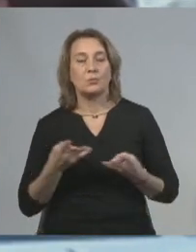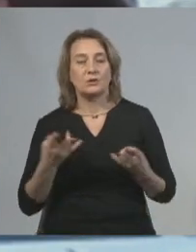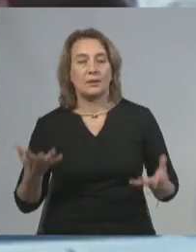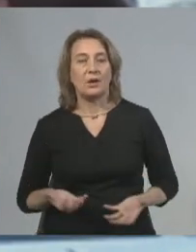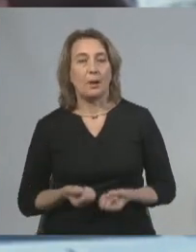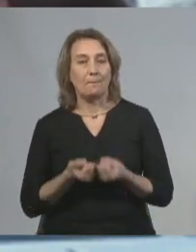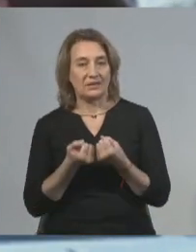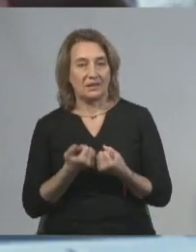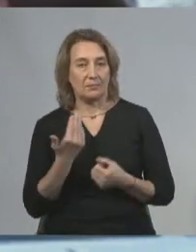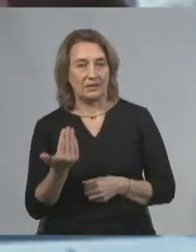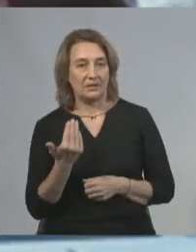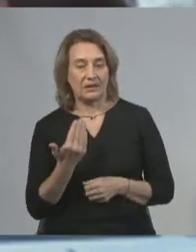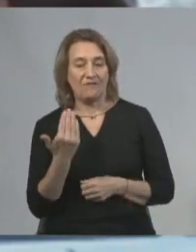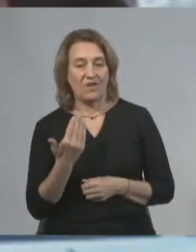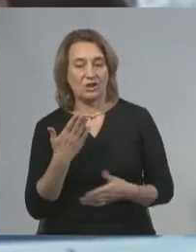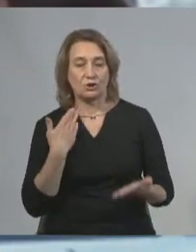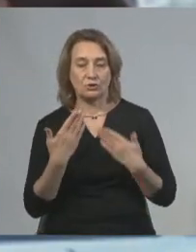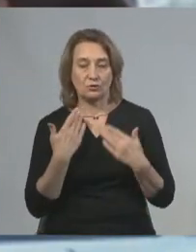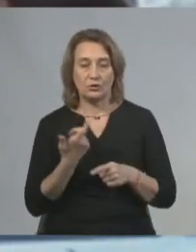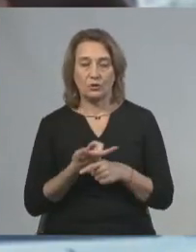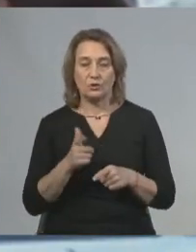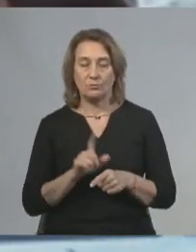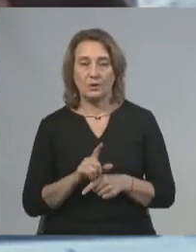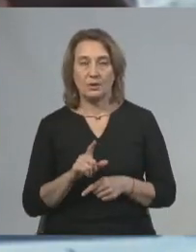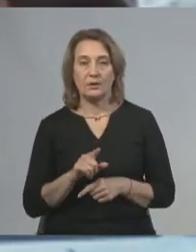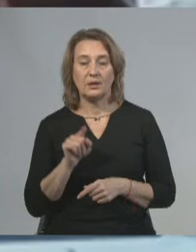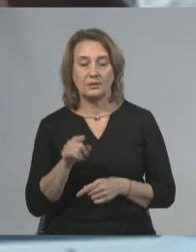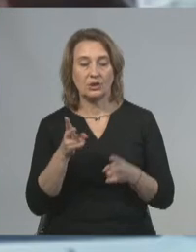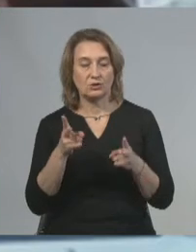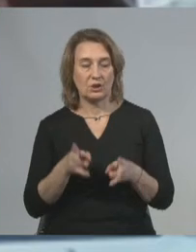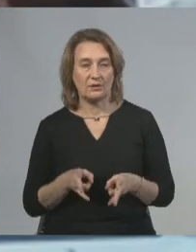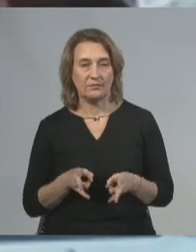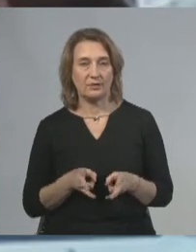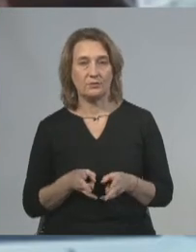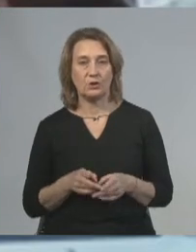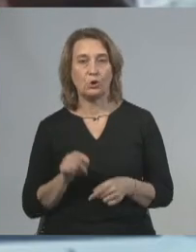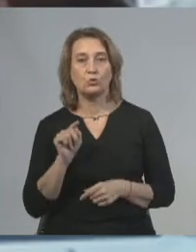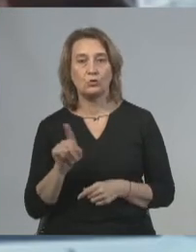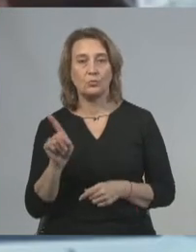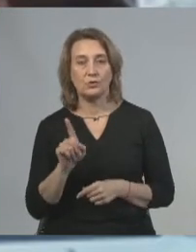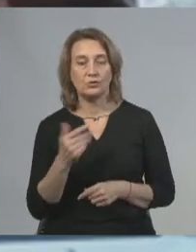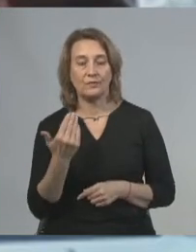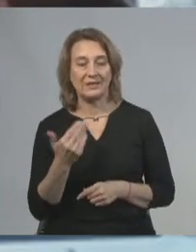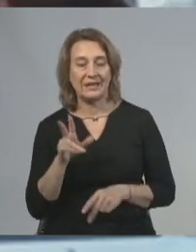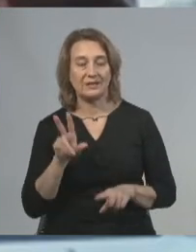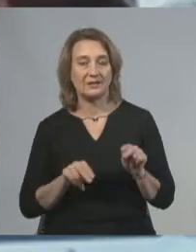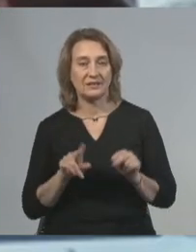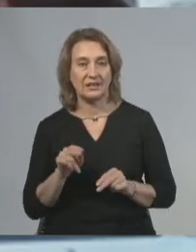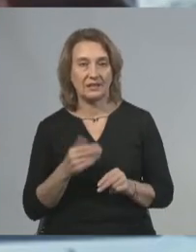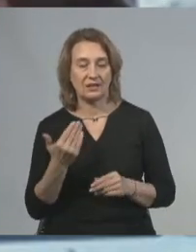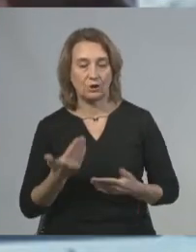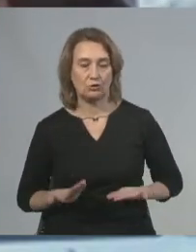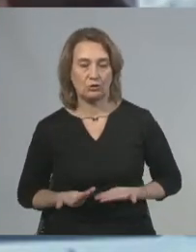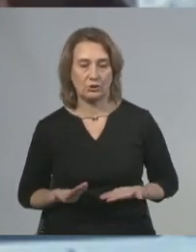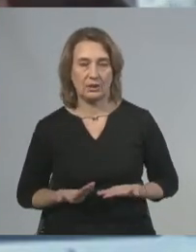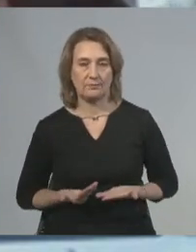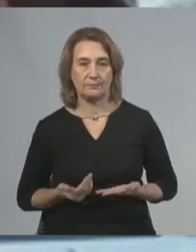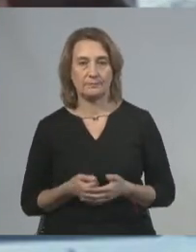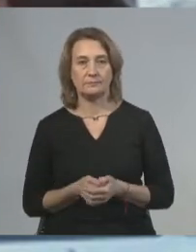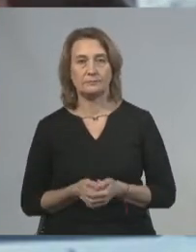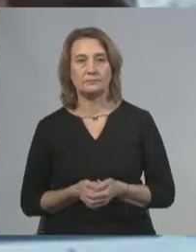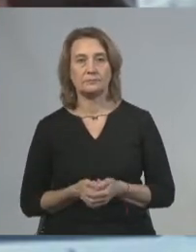victim doesn't end when the story is out it has to go on and it encourages a